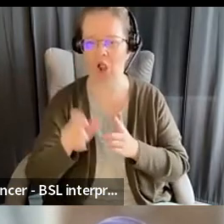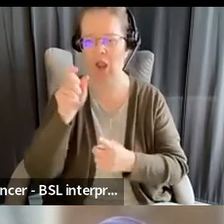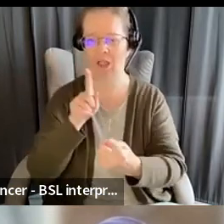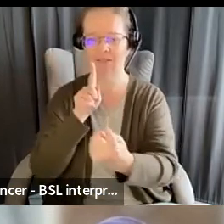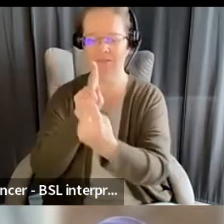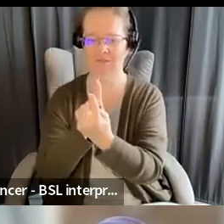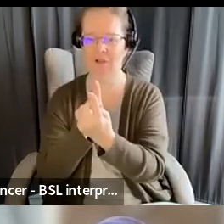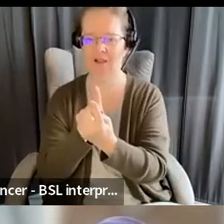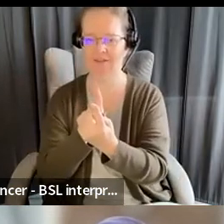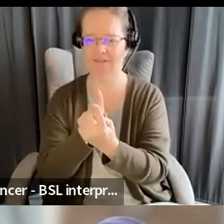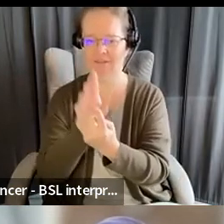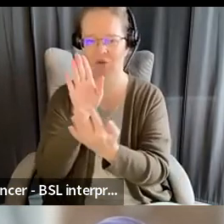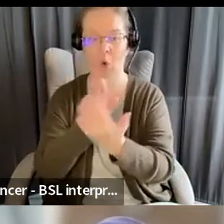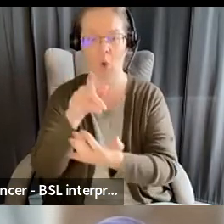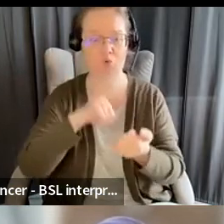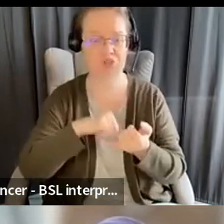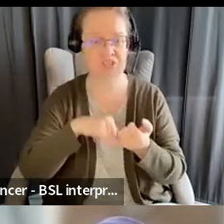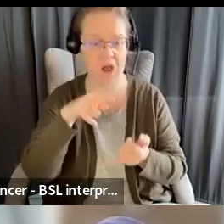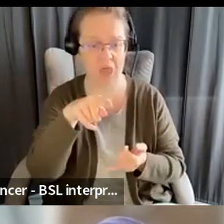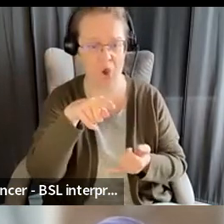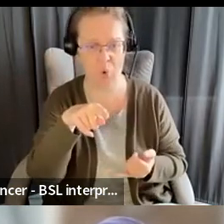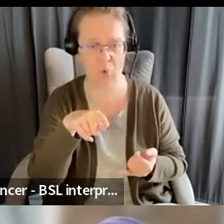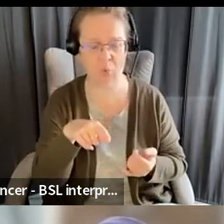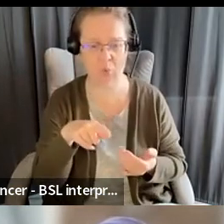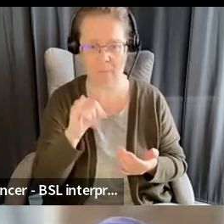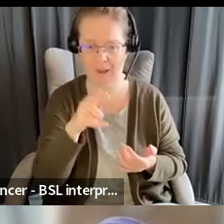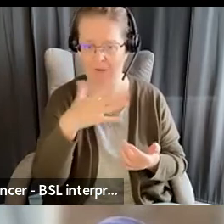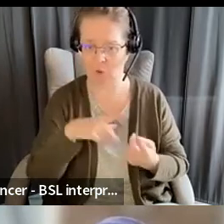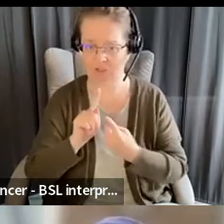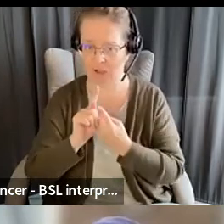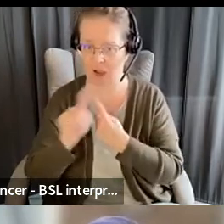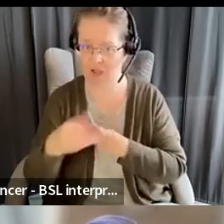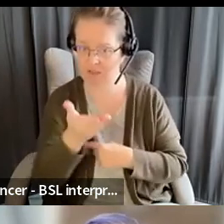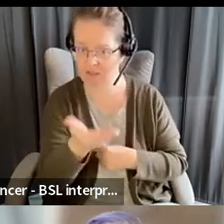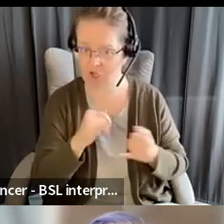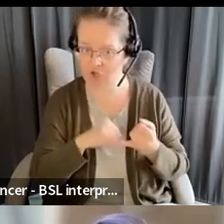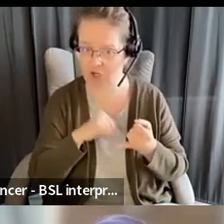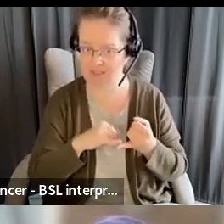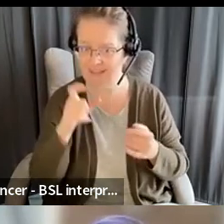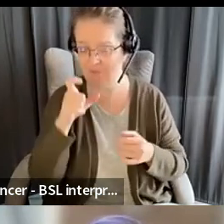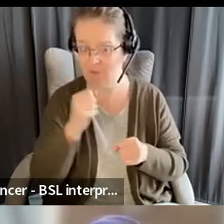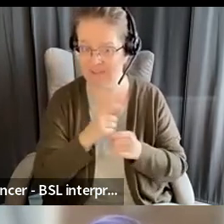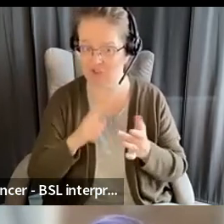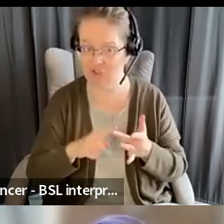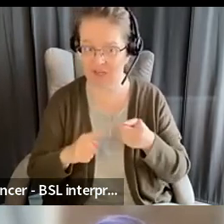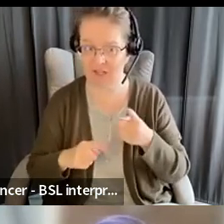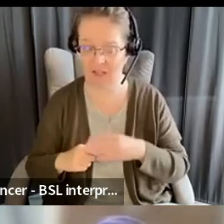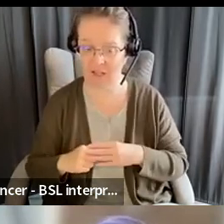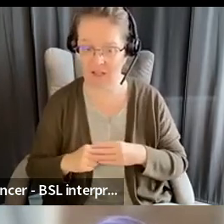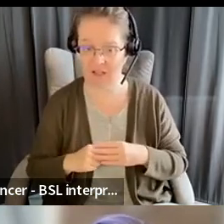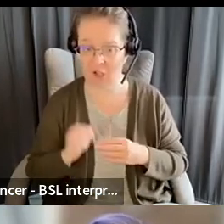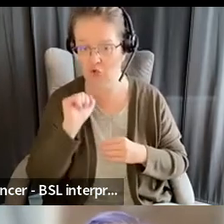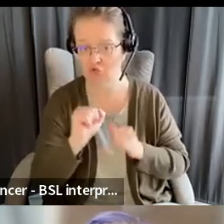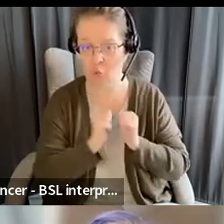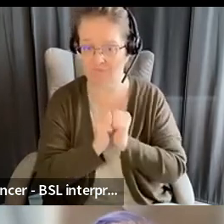individuals, or Shatanu, Andrew. I don't know whether you've got a view on that in terms of CGI cultural values